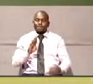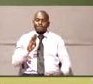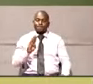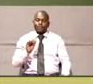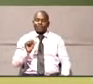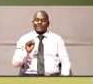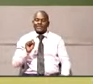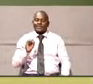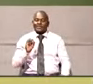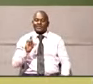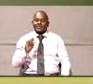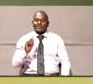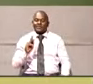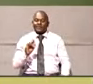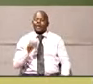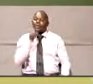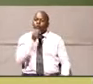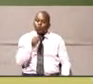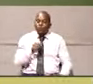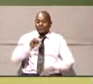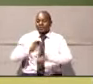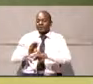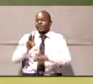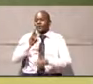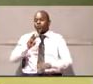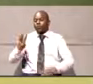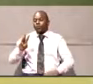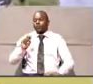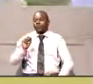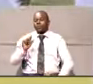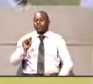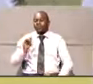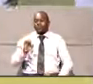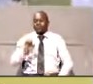in the country and the oldest church in the West Nile.